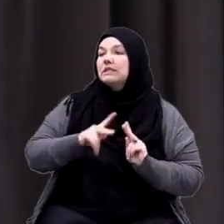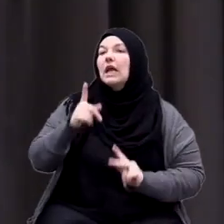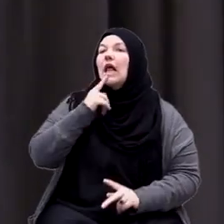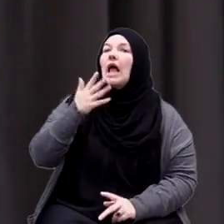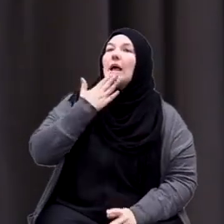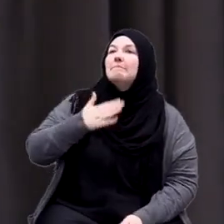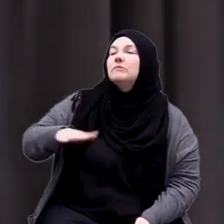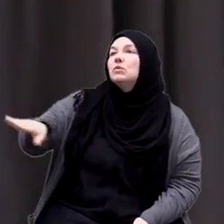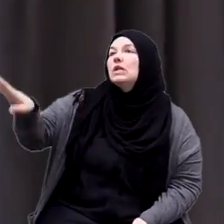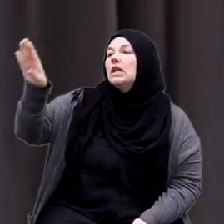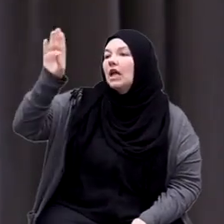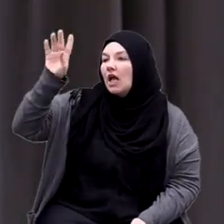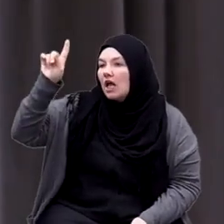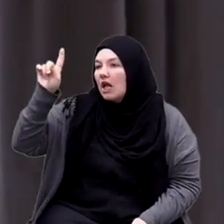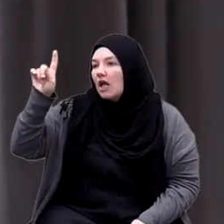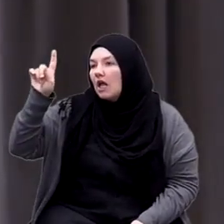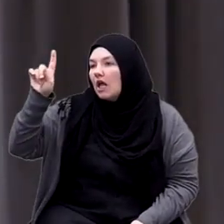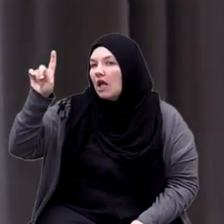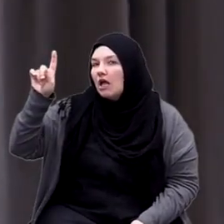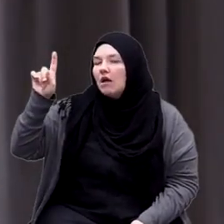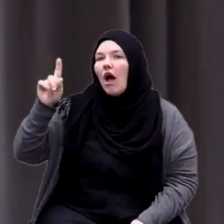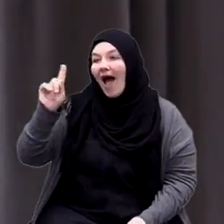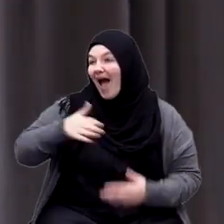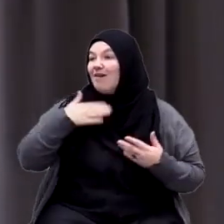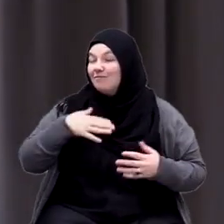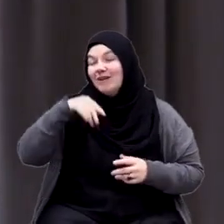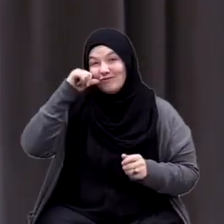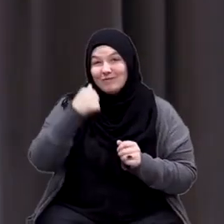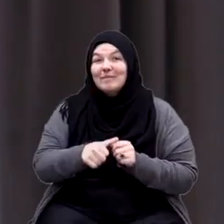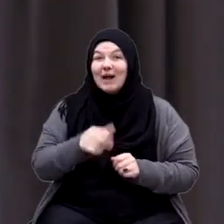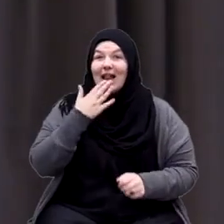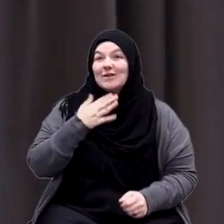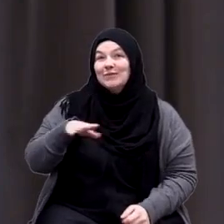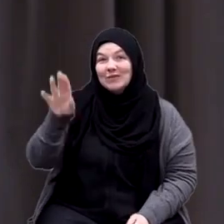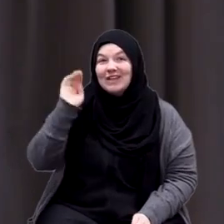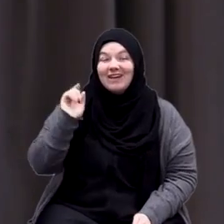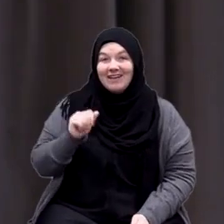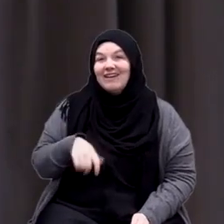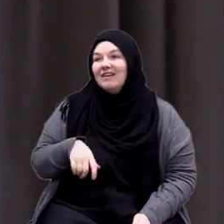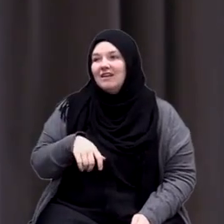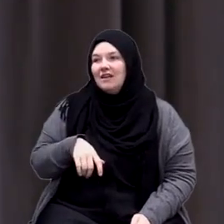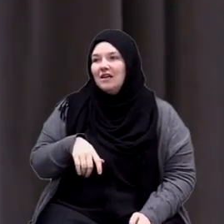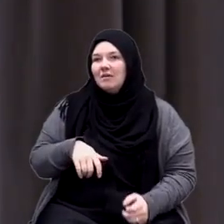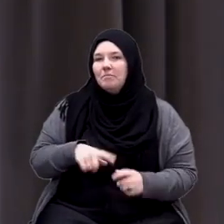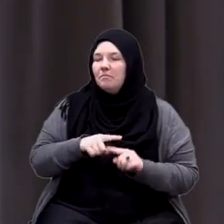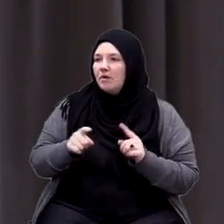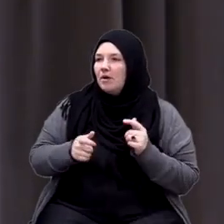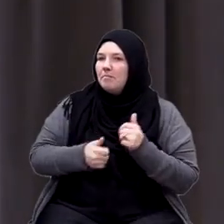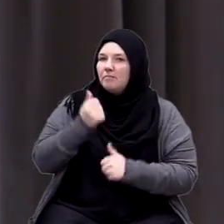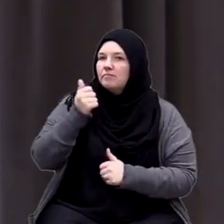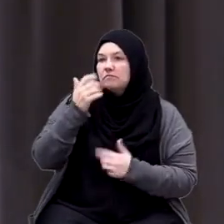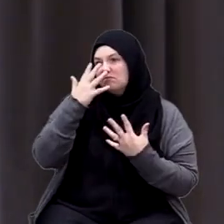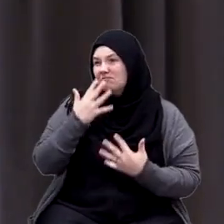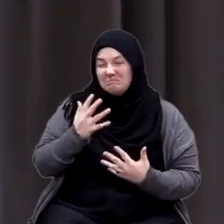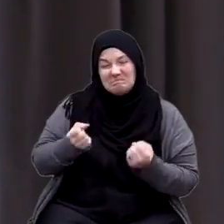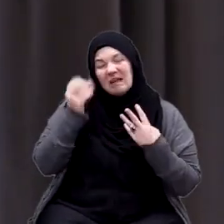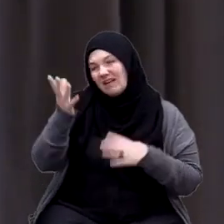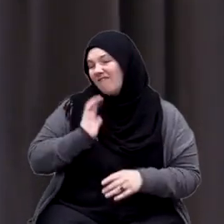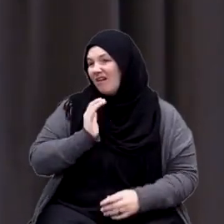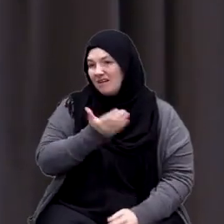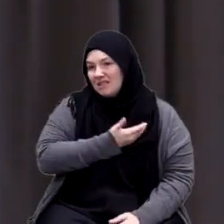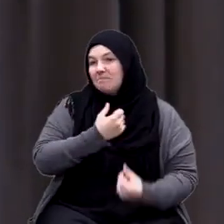it. And they are happy to memorize it. And unfortunately, many of us have